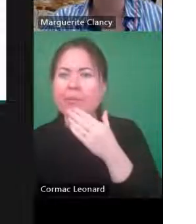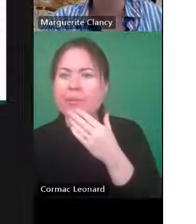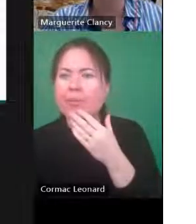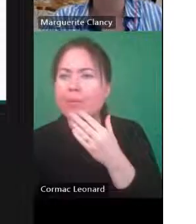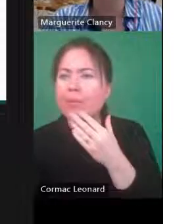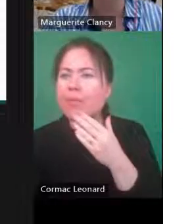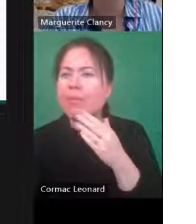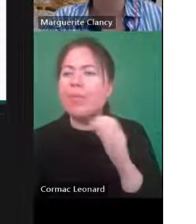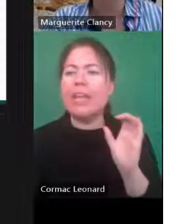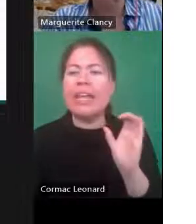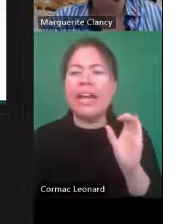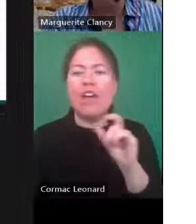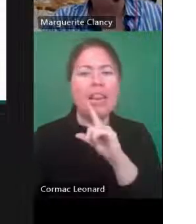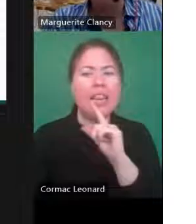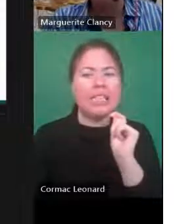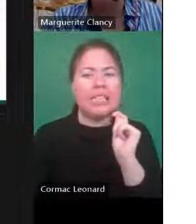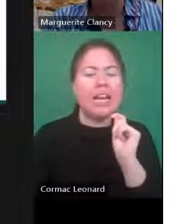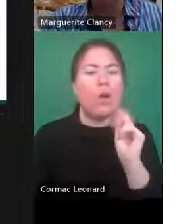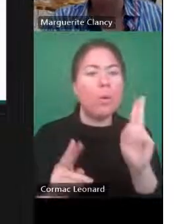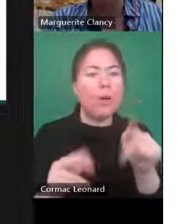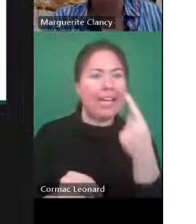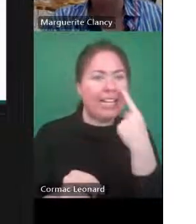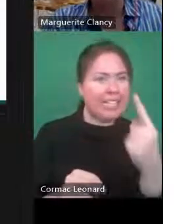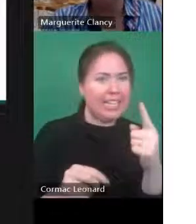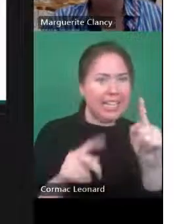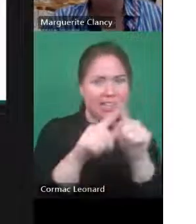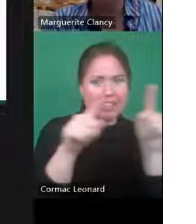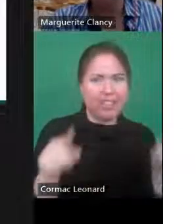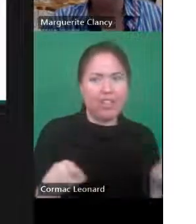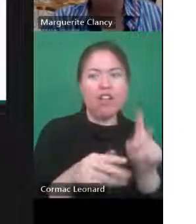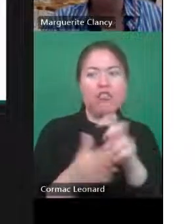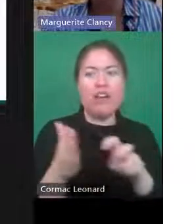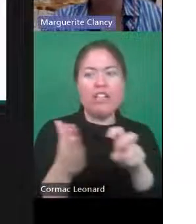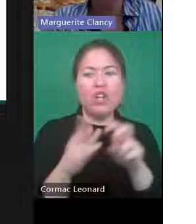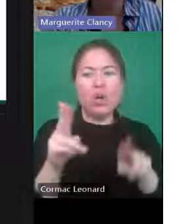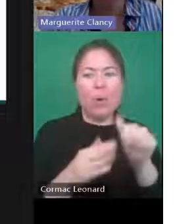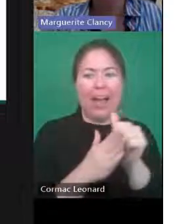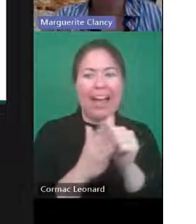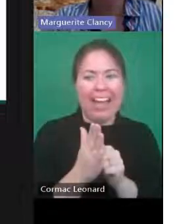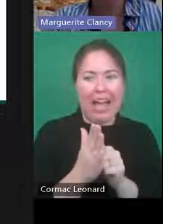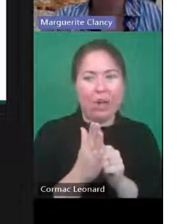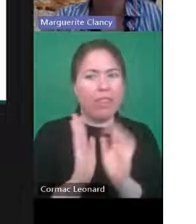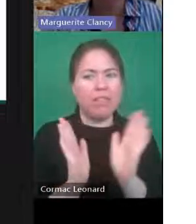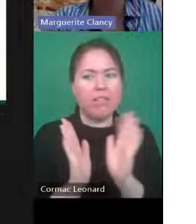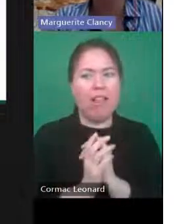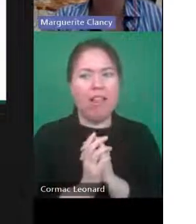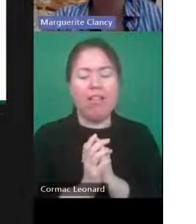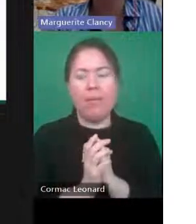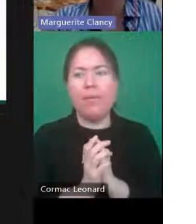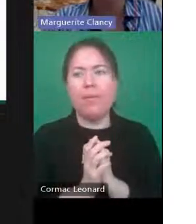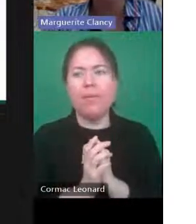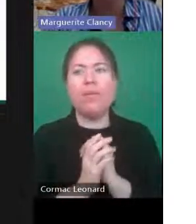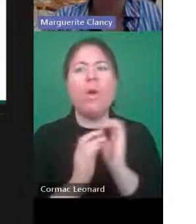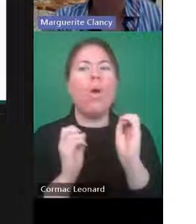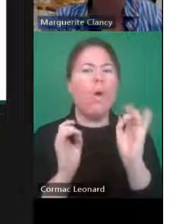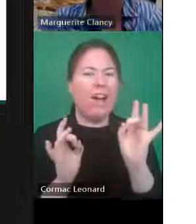We can, Margaret, we can see the register a new account step 3. We don't, that's all okay. I can Okay, see. I'm just going to have to